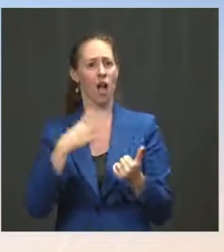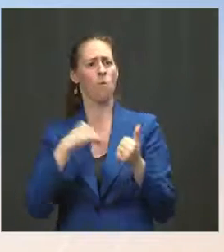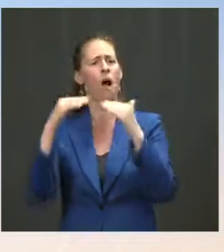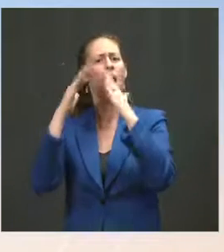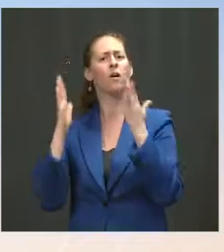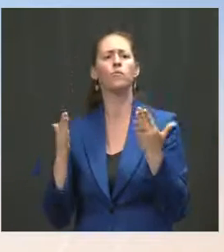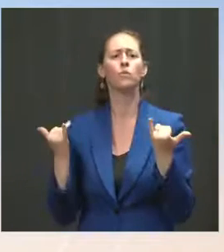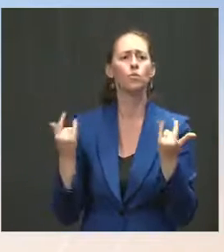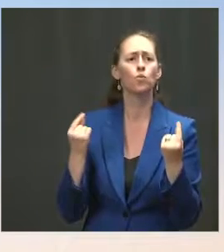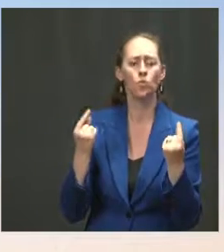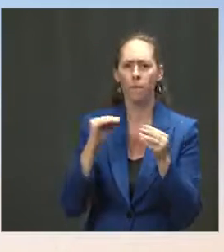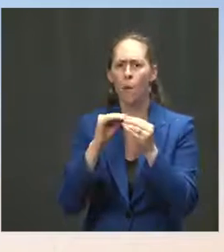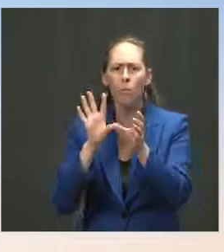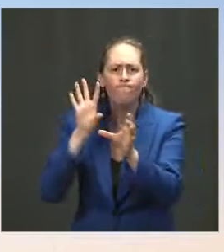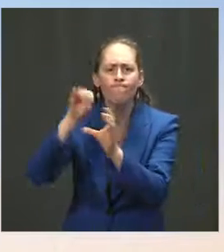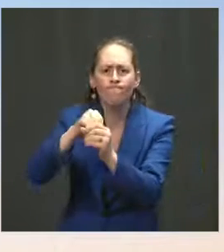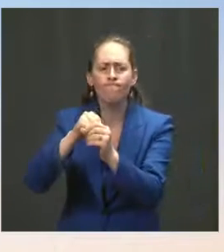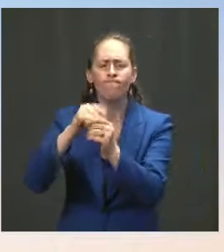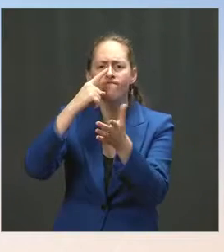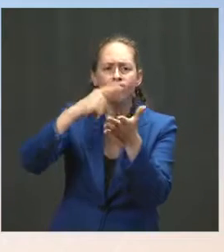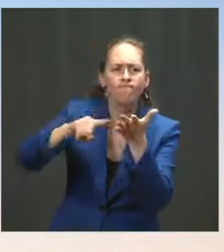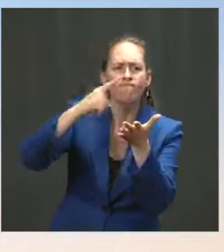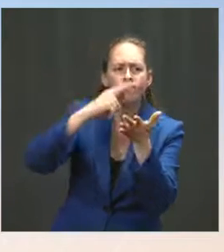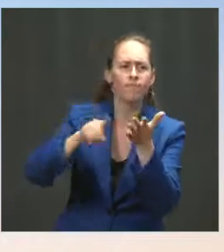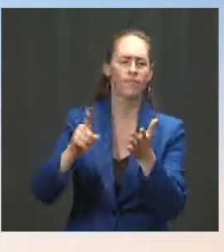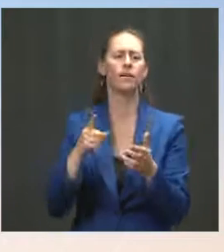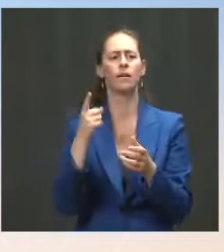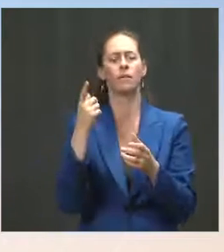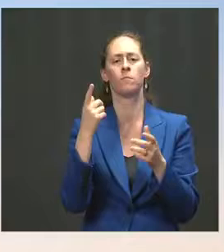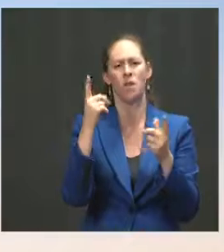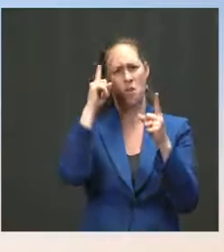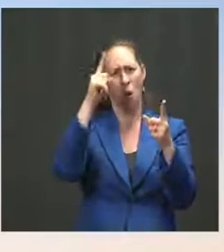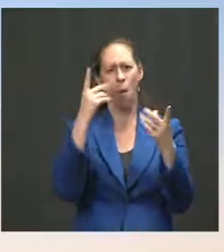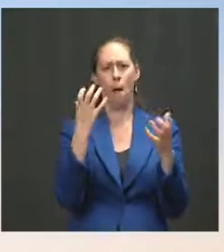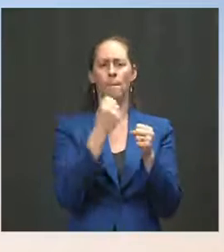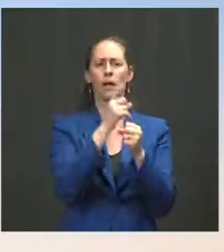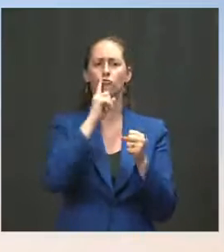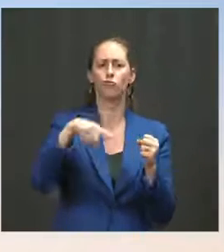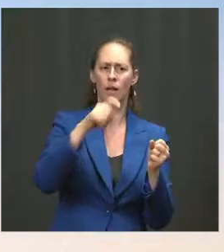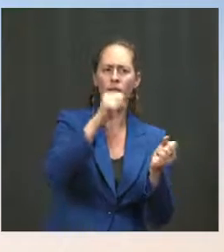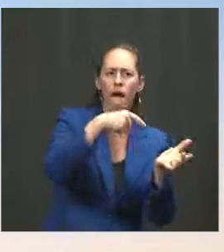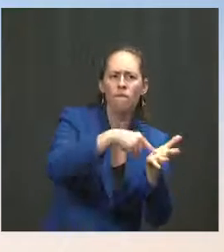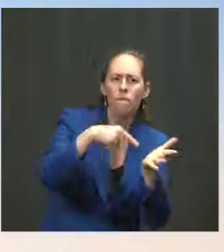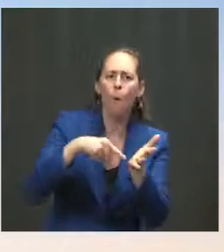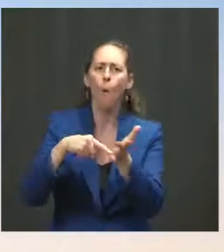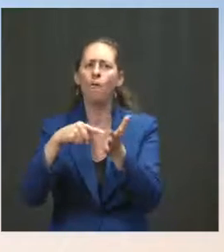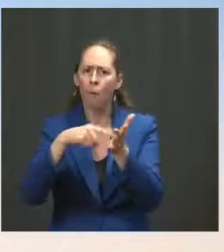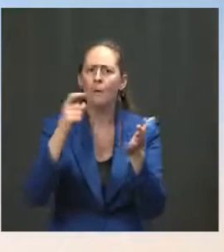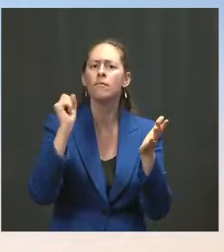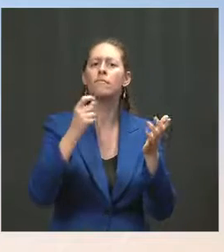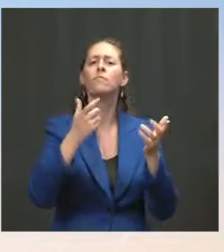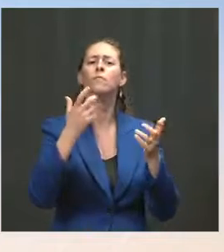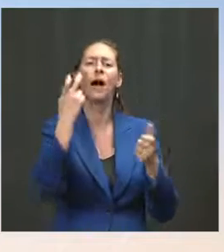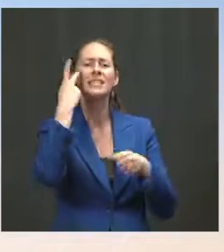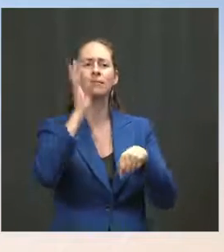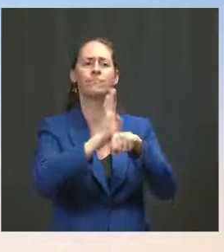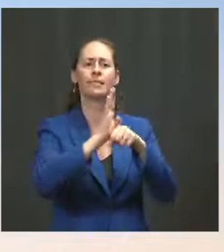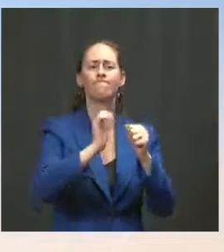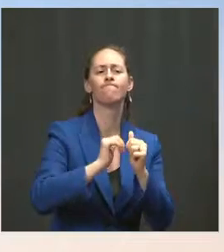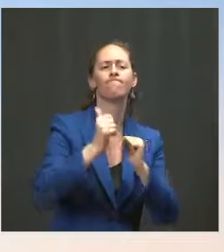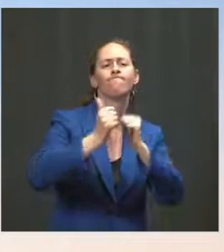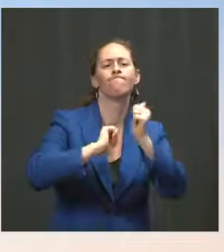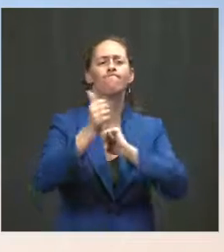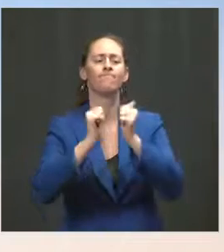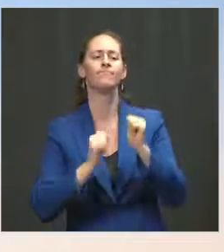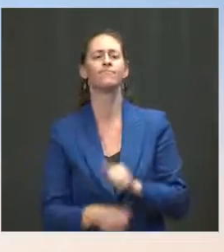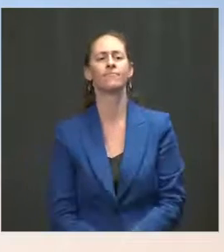importance of competitive markets and setting prices and doing more to support recovery. It also includes a letter that was sent from our NEC director, Brian